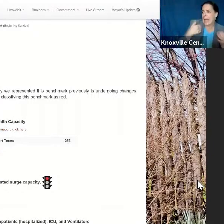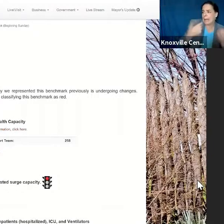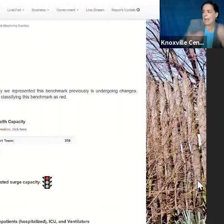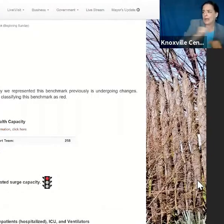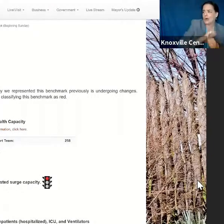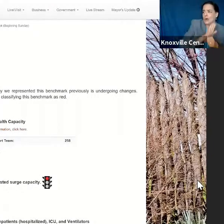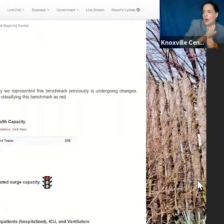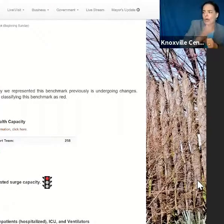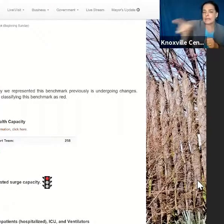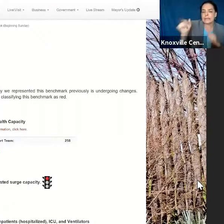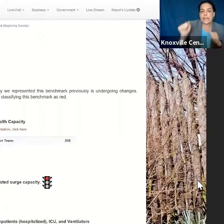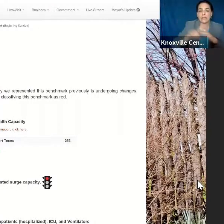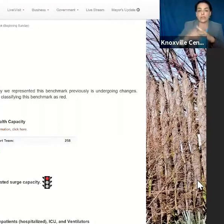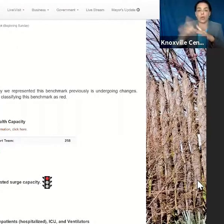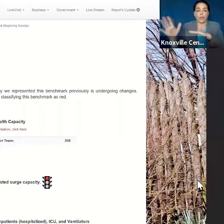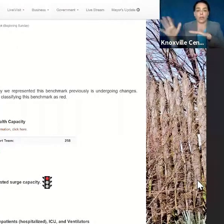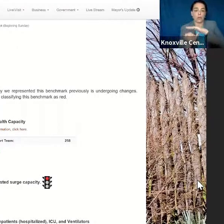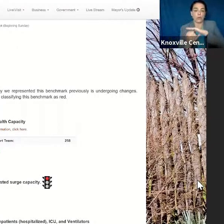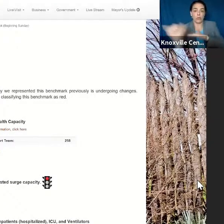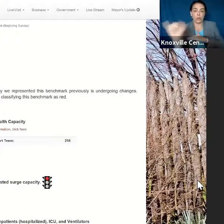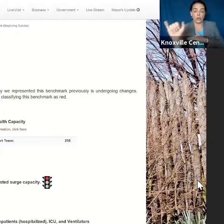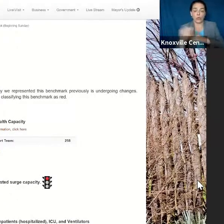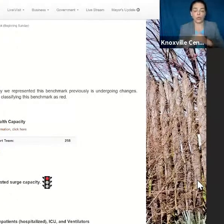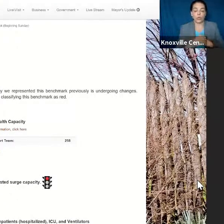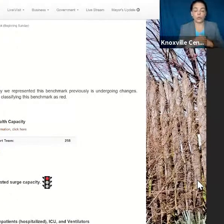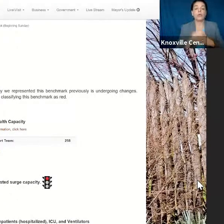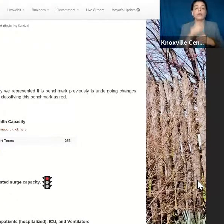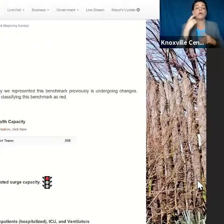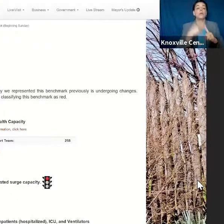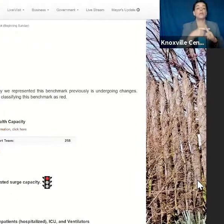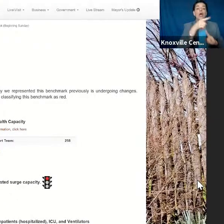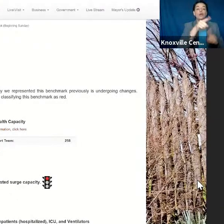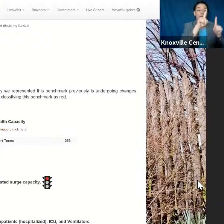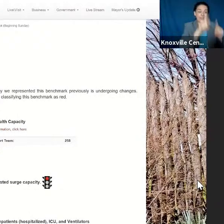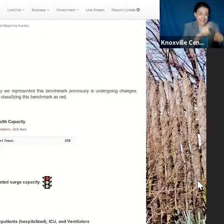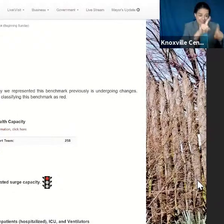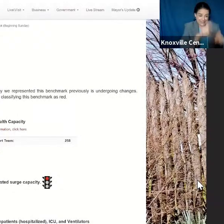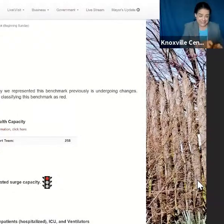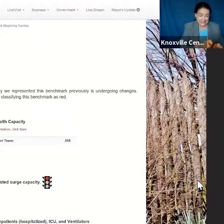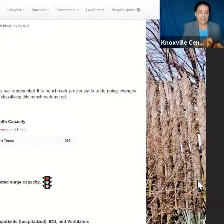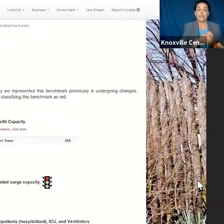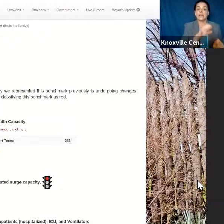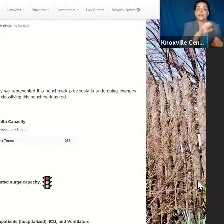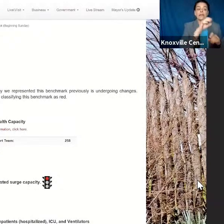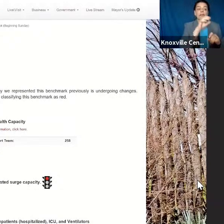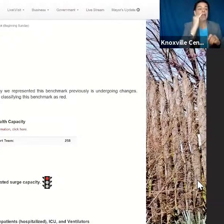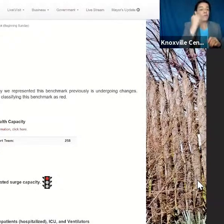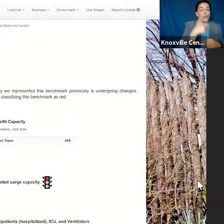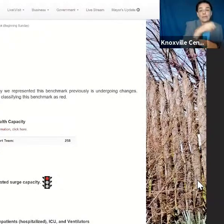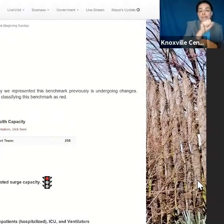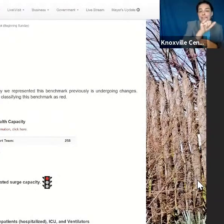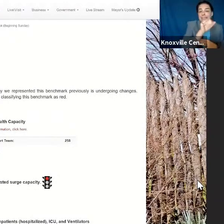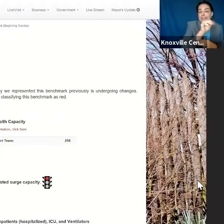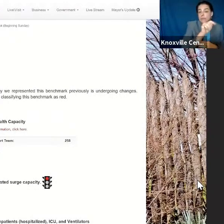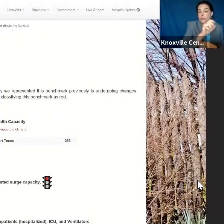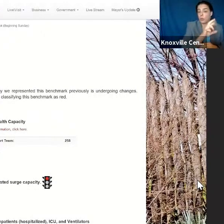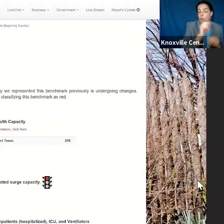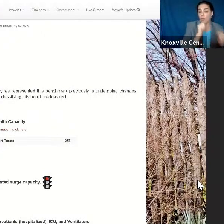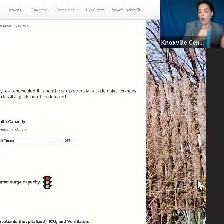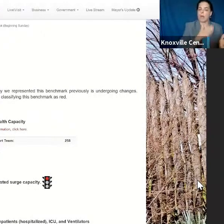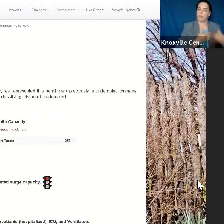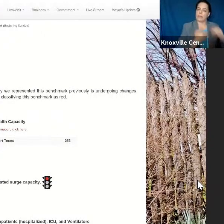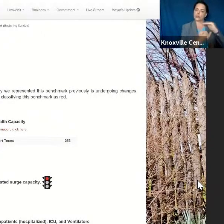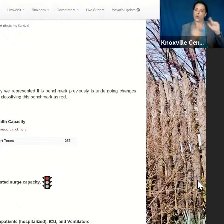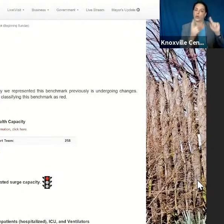Additionally, if you've been tested, regardless of whether or not you have symptoms, please quarantine until you get your results. We encourage any of our